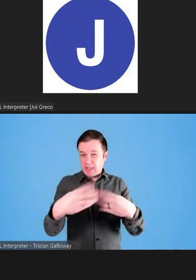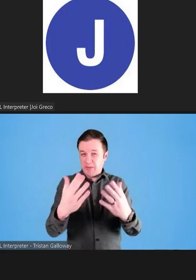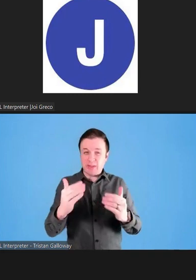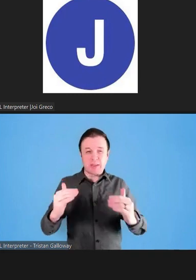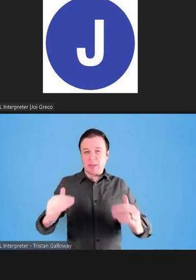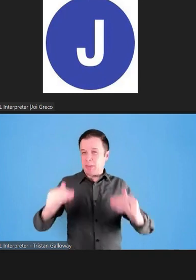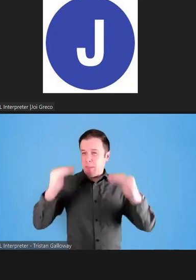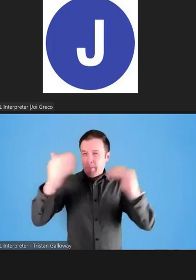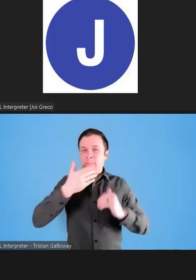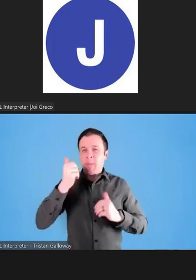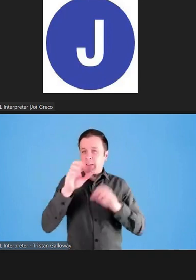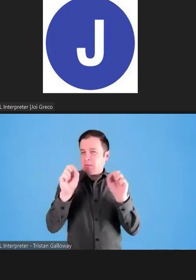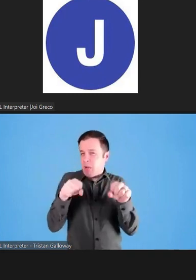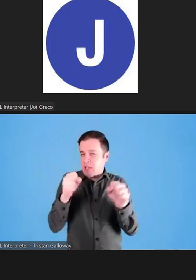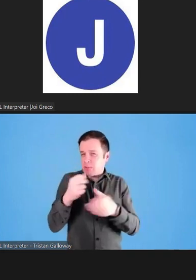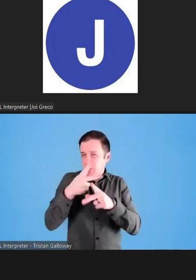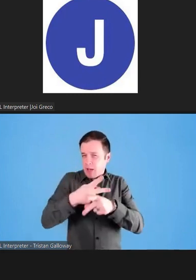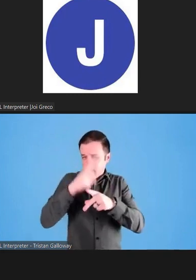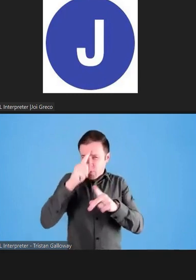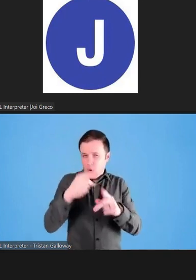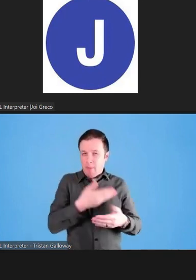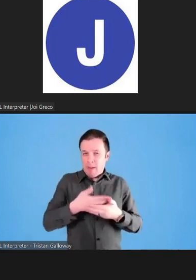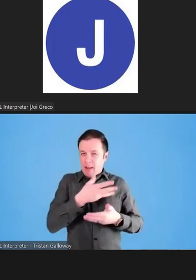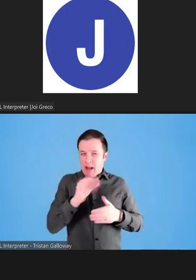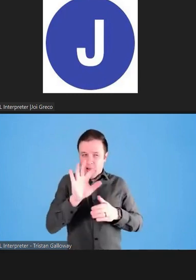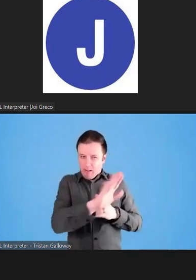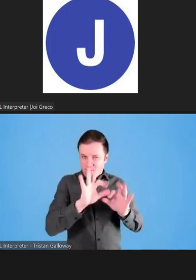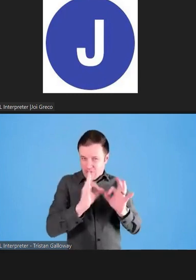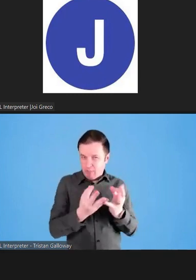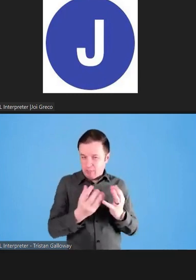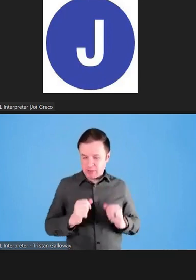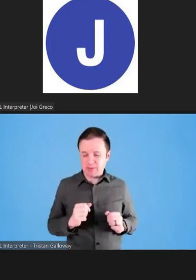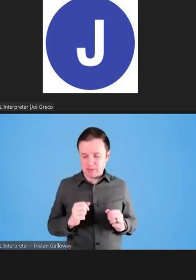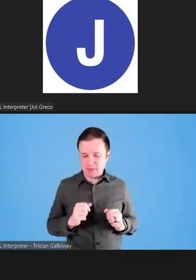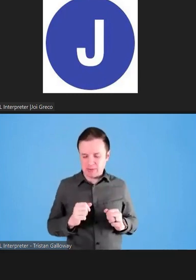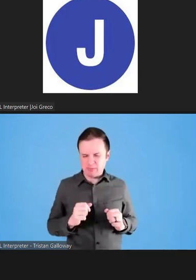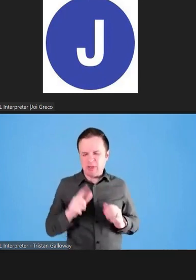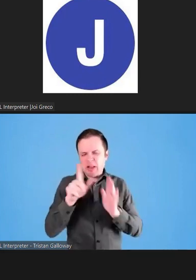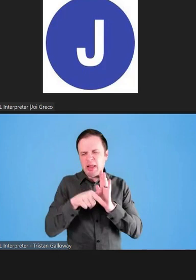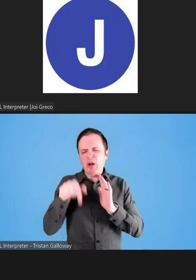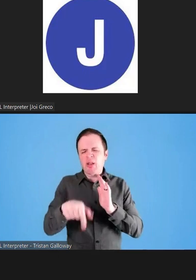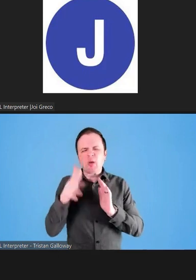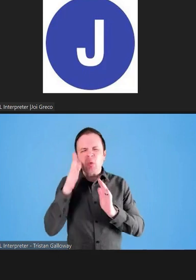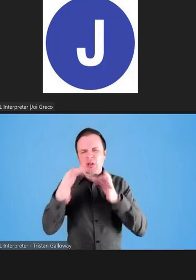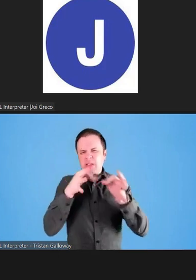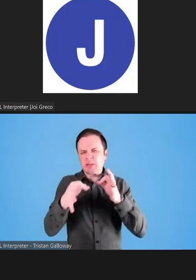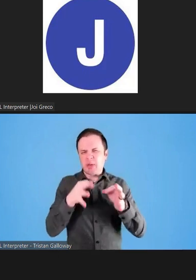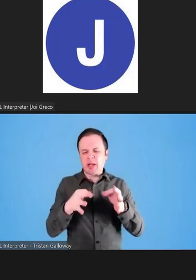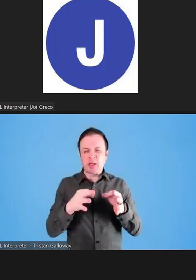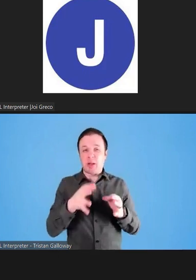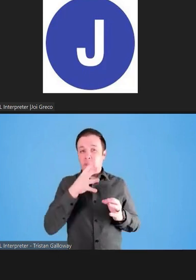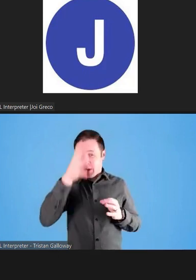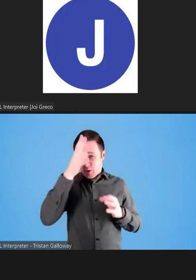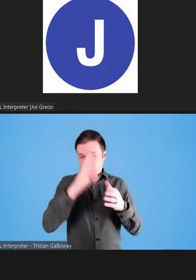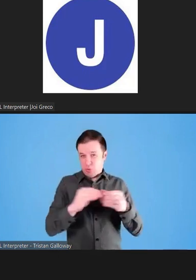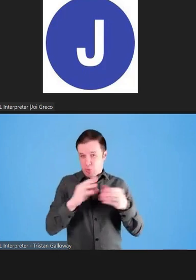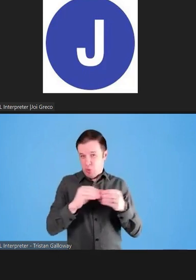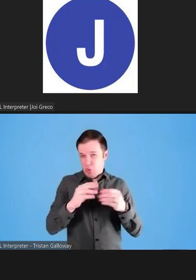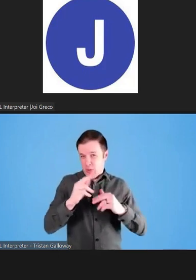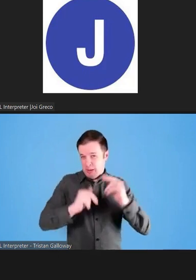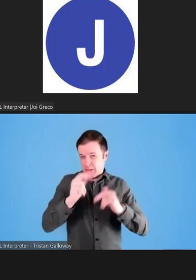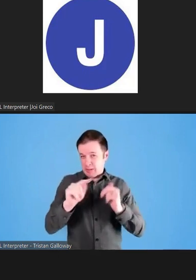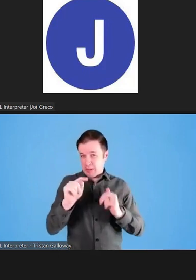of care to babies and families. Later in this webinar, we show you the Parent Story Builder tool created by the